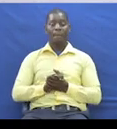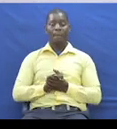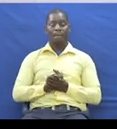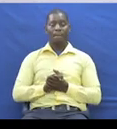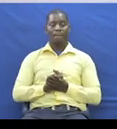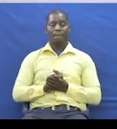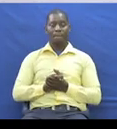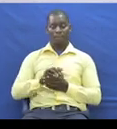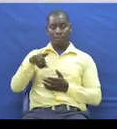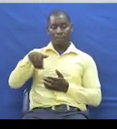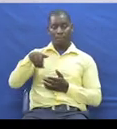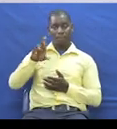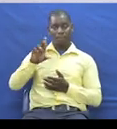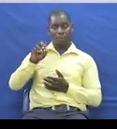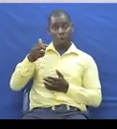we say proton,